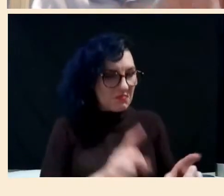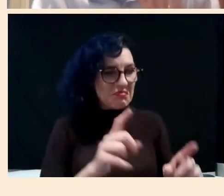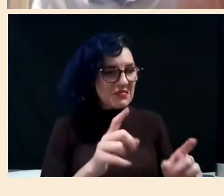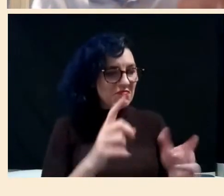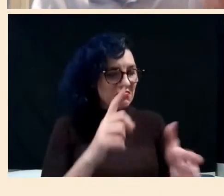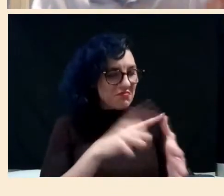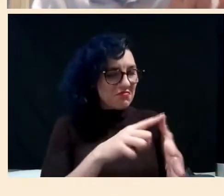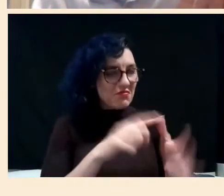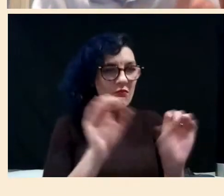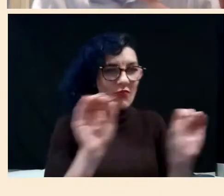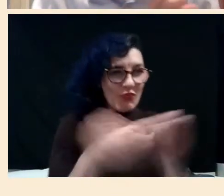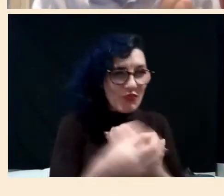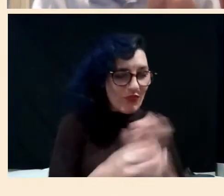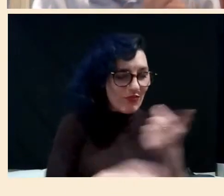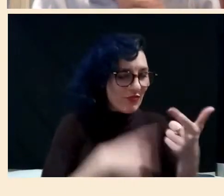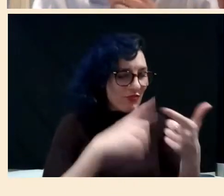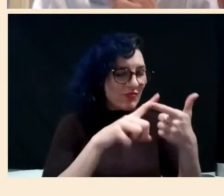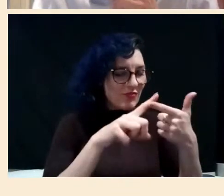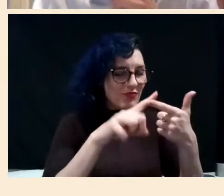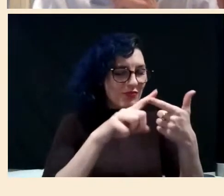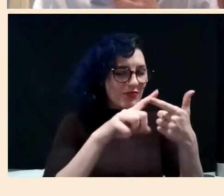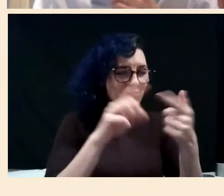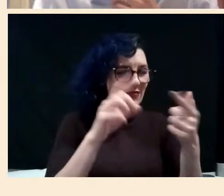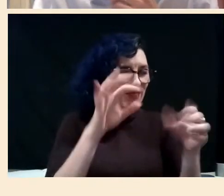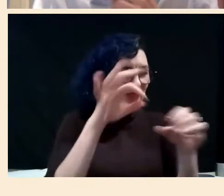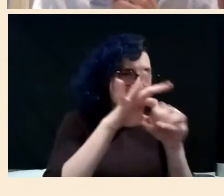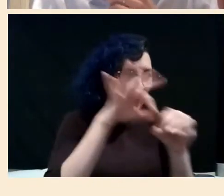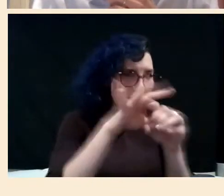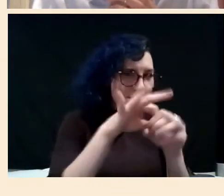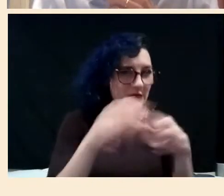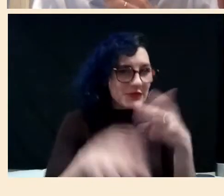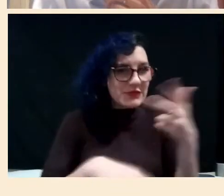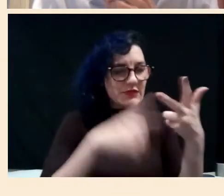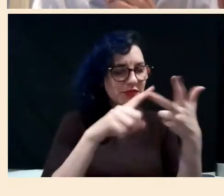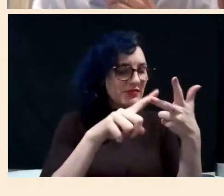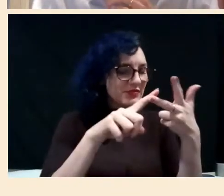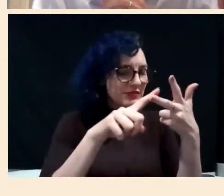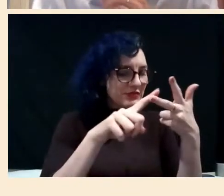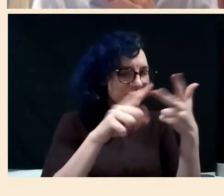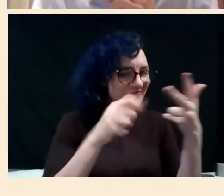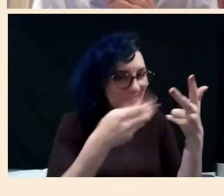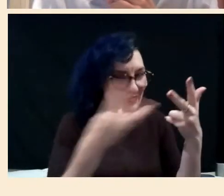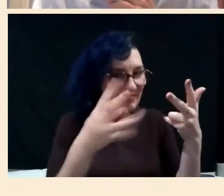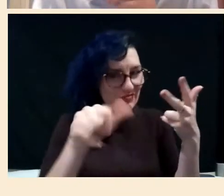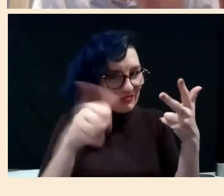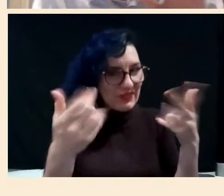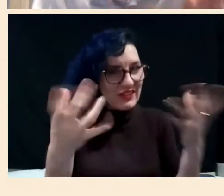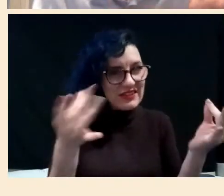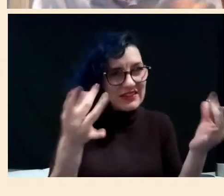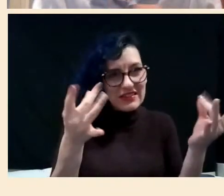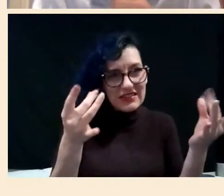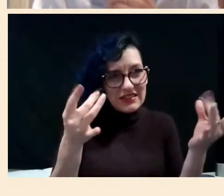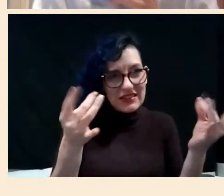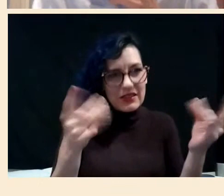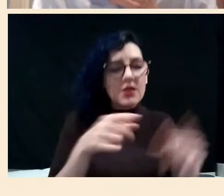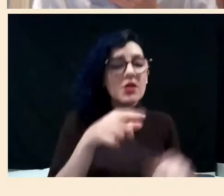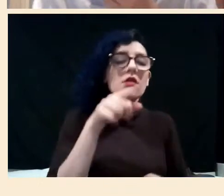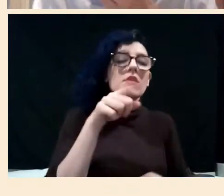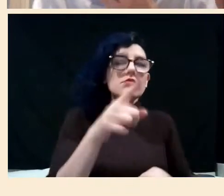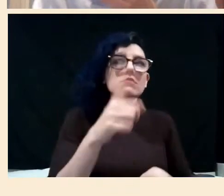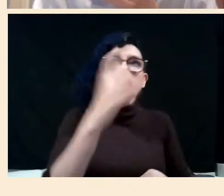on a scale of 0 to 10, how open are you to the idea of making the Oregon Secretary of State eventually